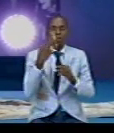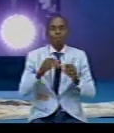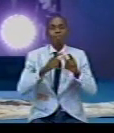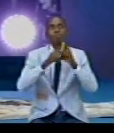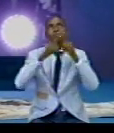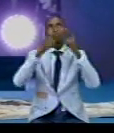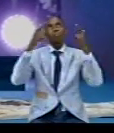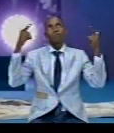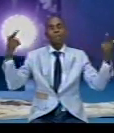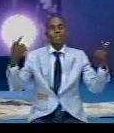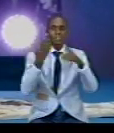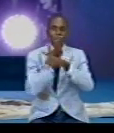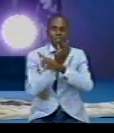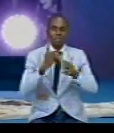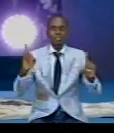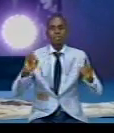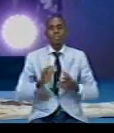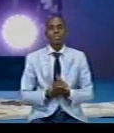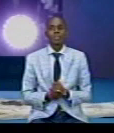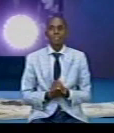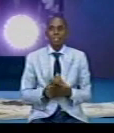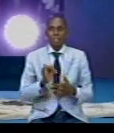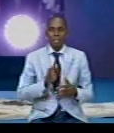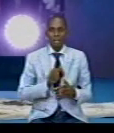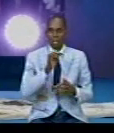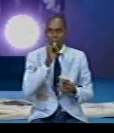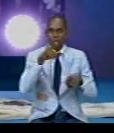supernatural deliverance. I'm going to have